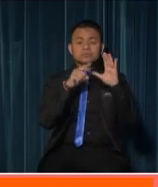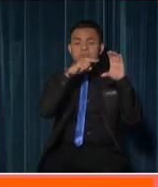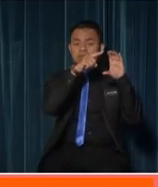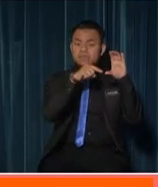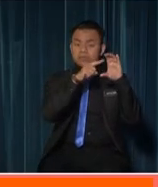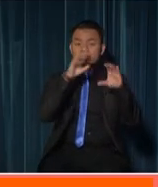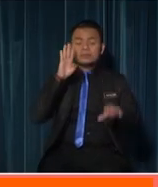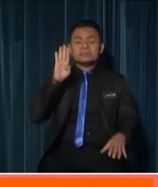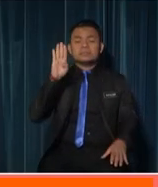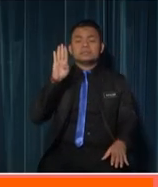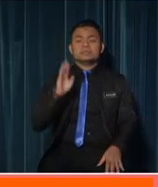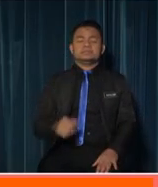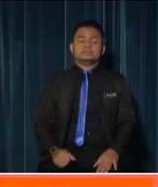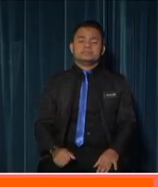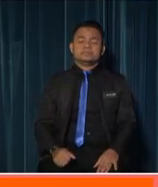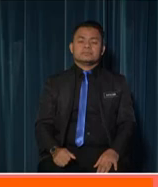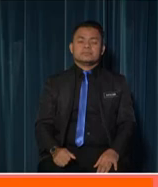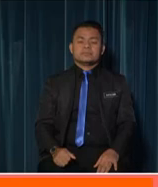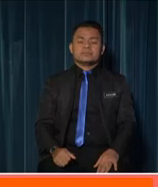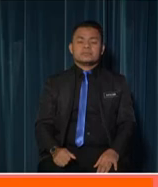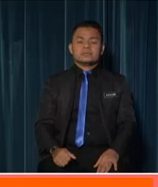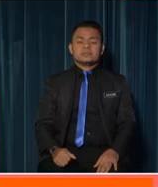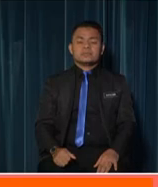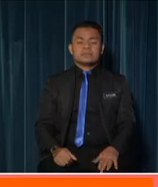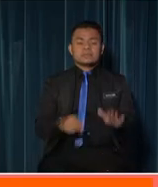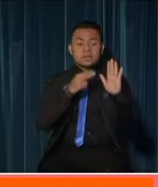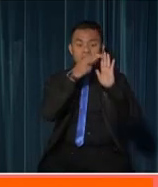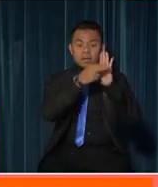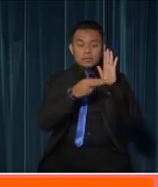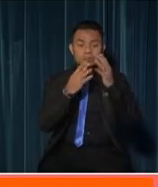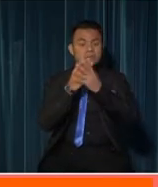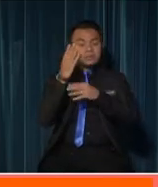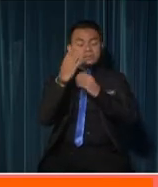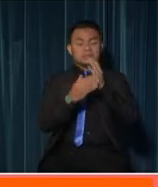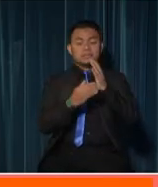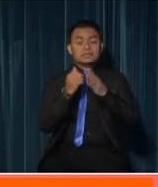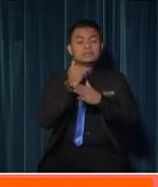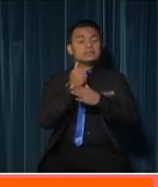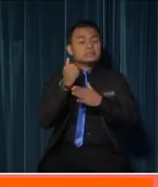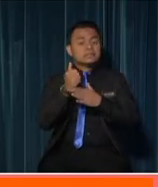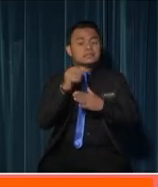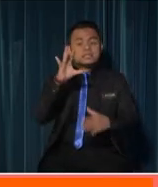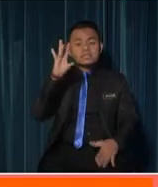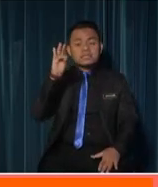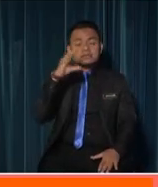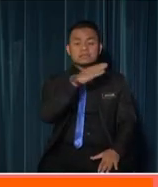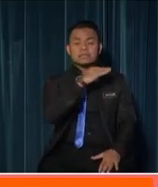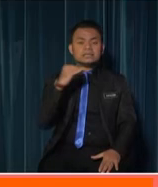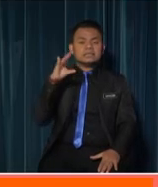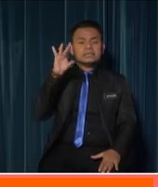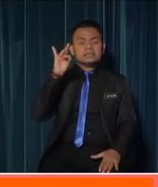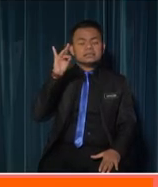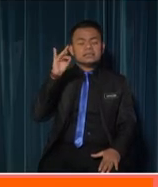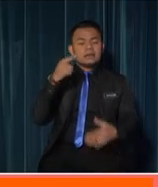The hour hand is between 7 and 8. It's past